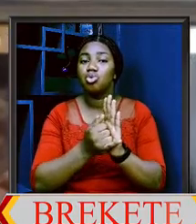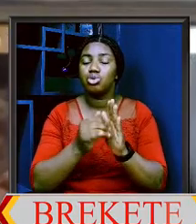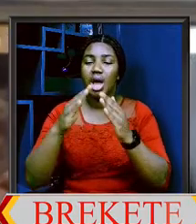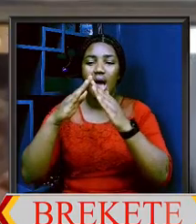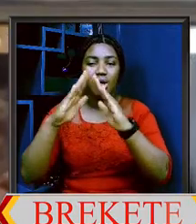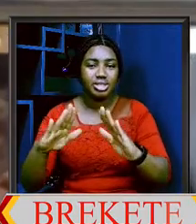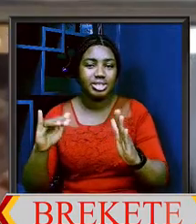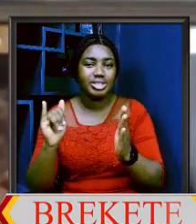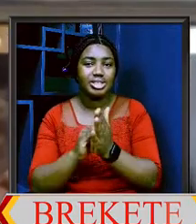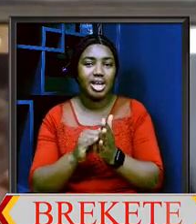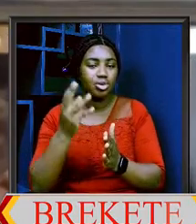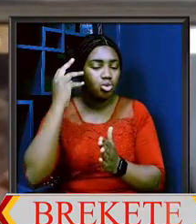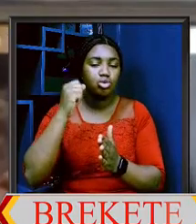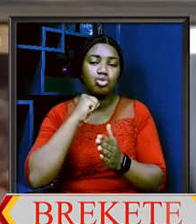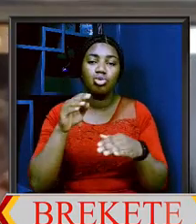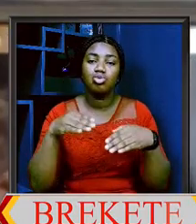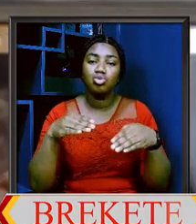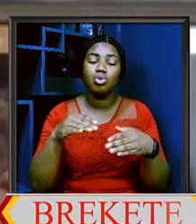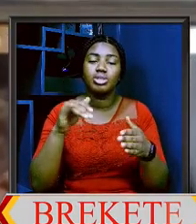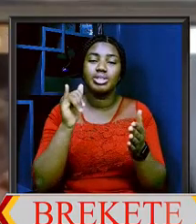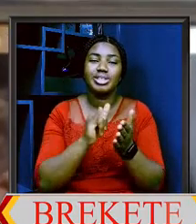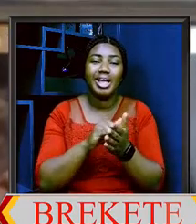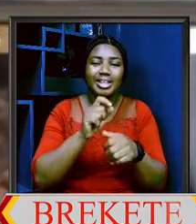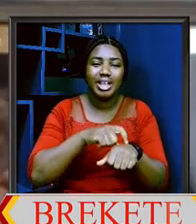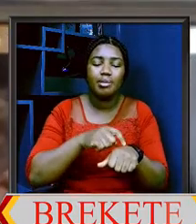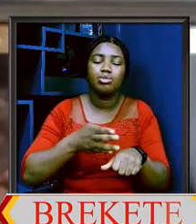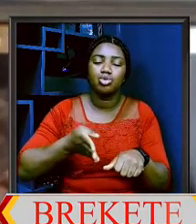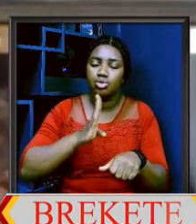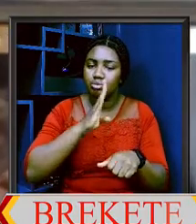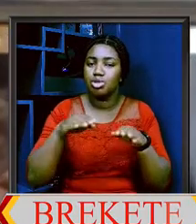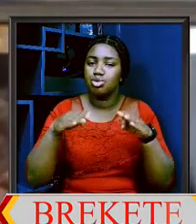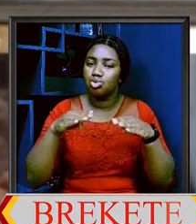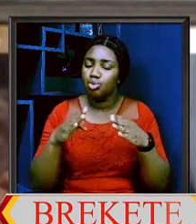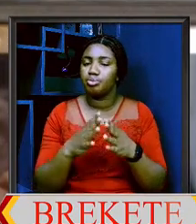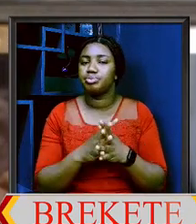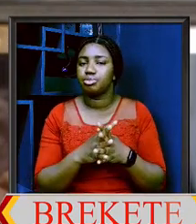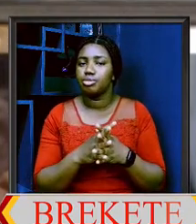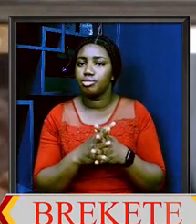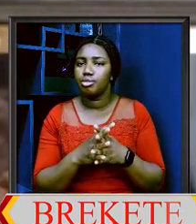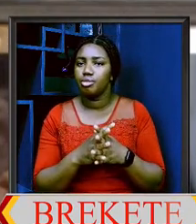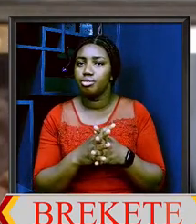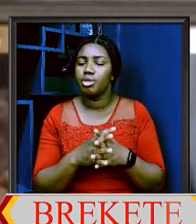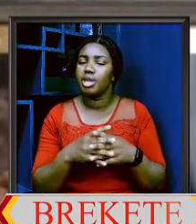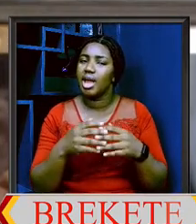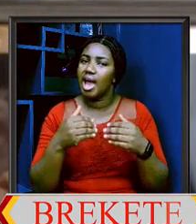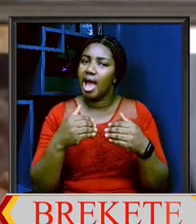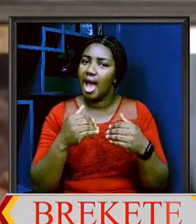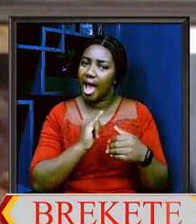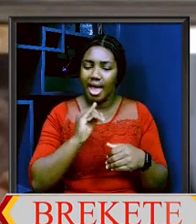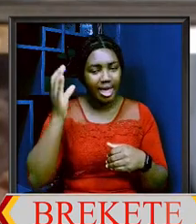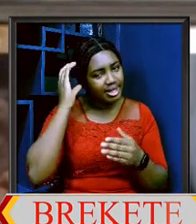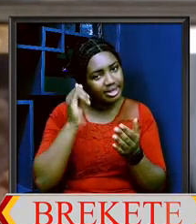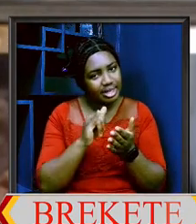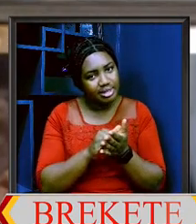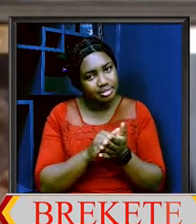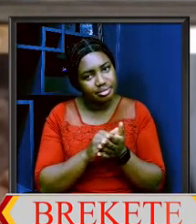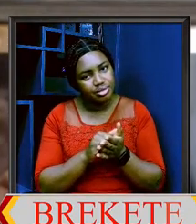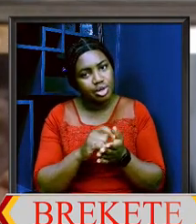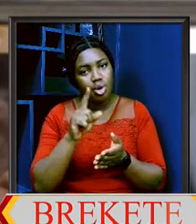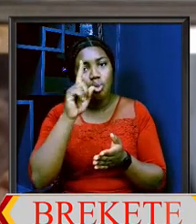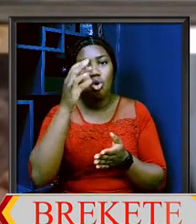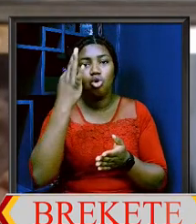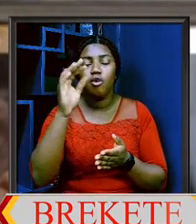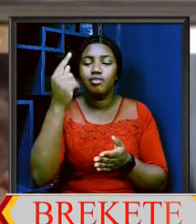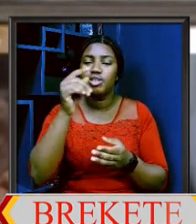next uh sold that time could be sold so having heard of that one of